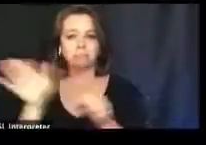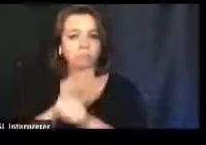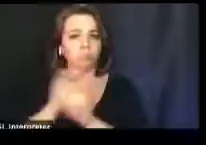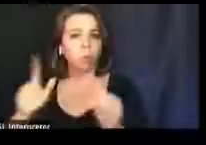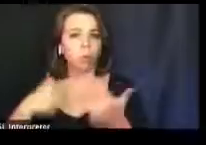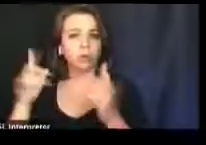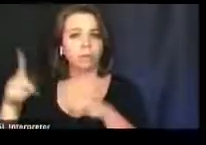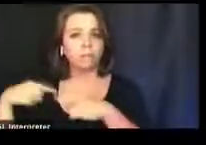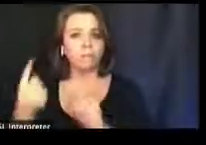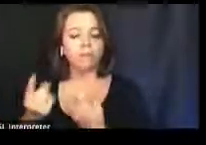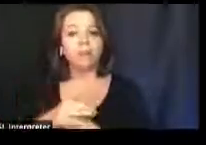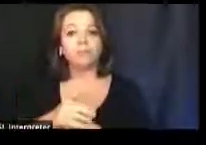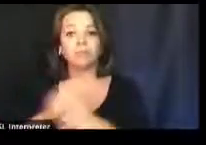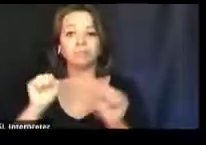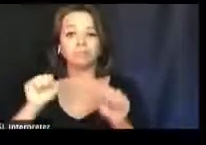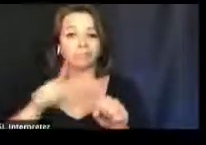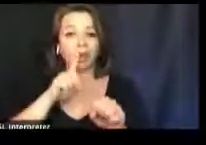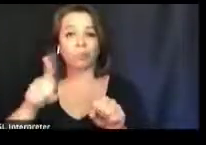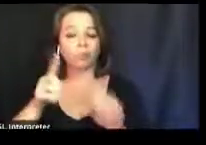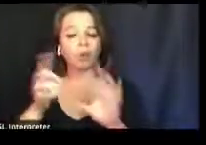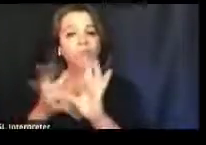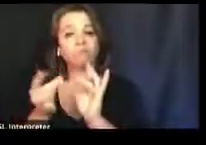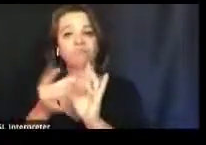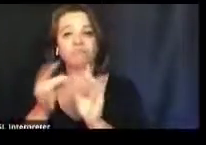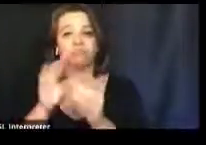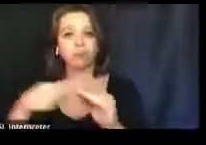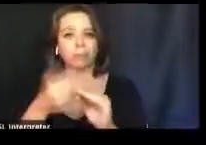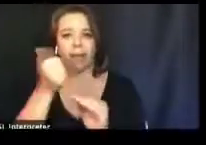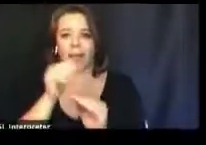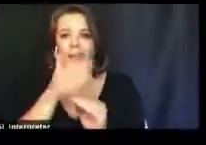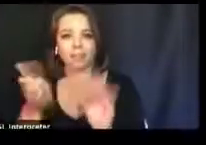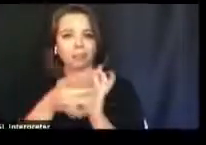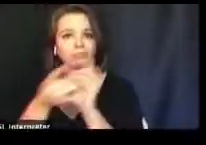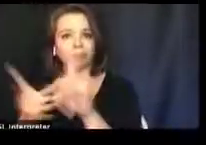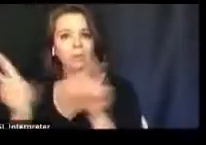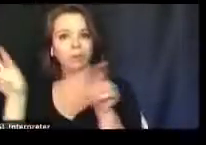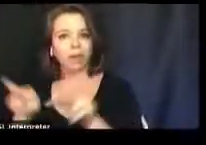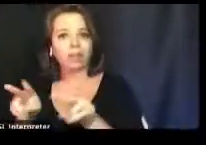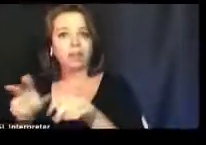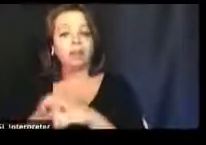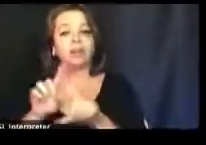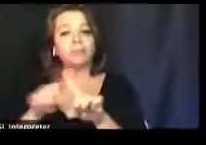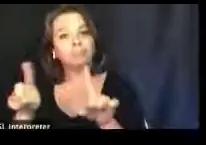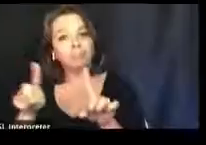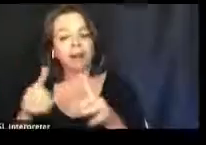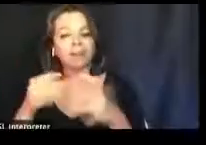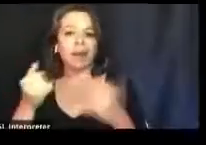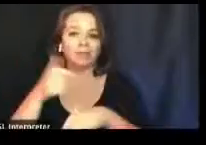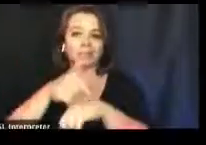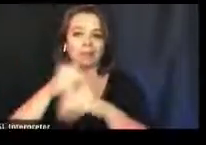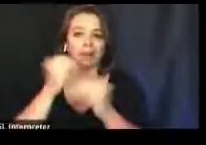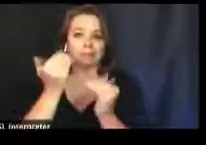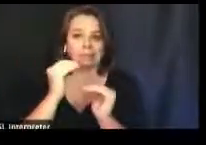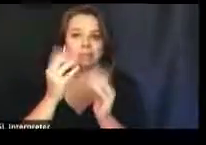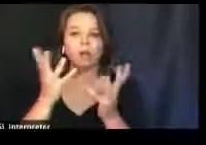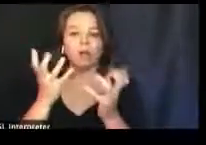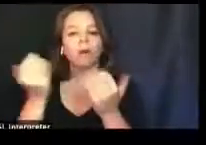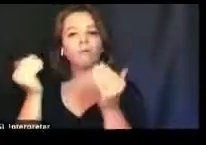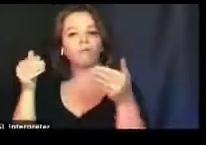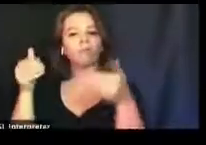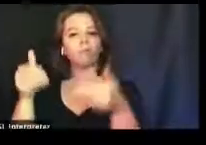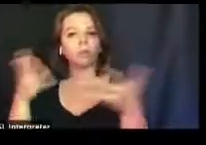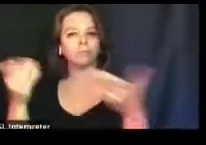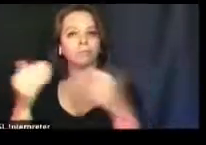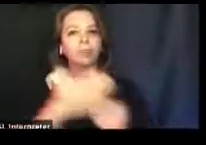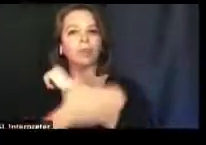and so I could really speak about anything in the Valley. But today, with the time limitations, I'm going to focus on the community